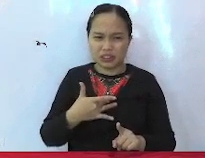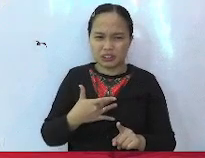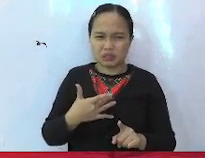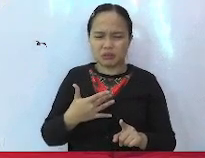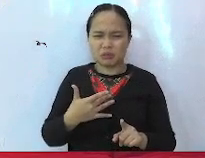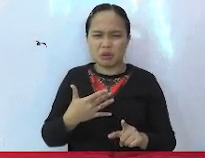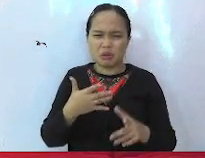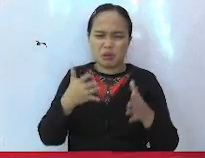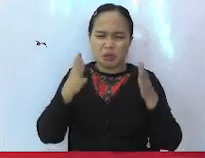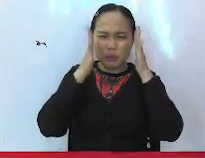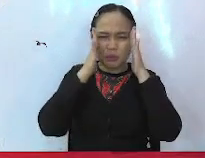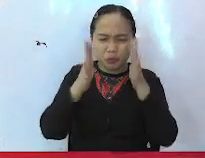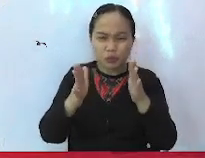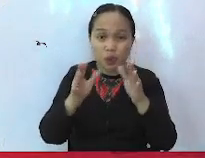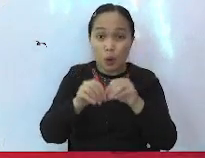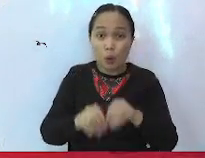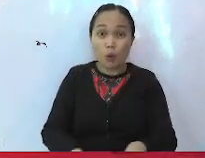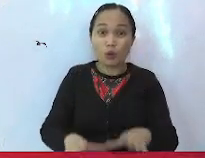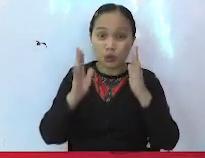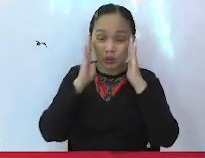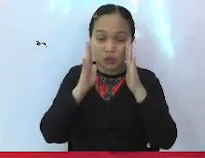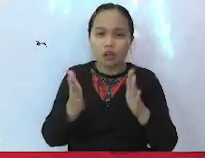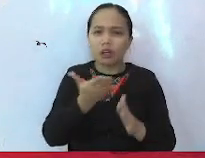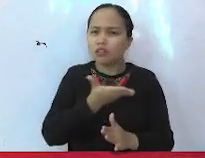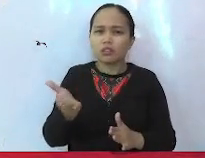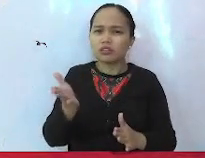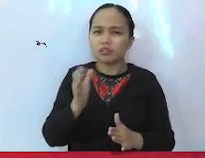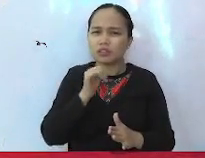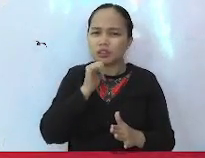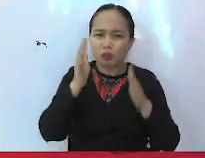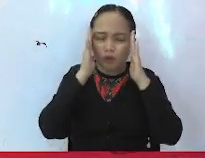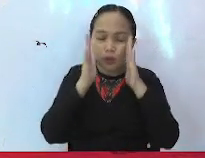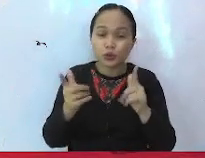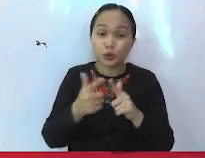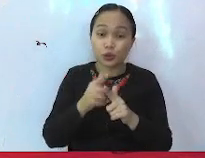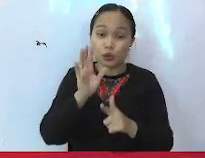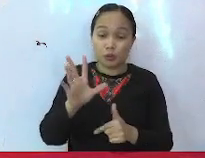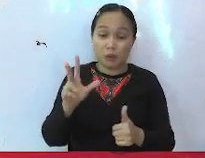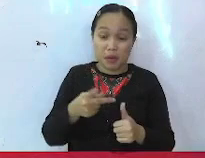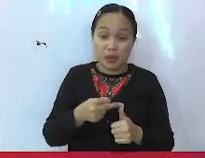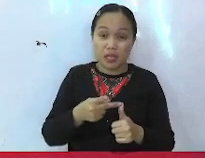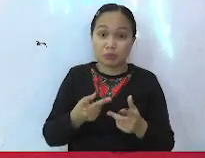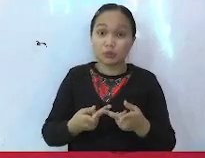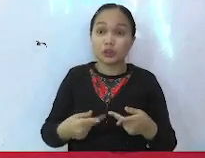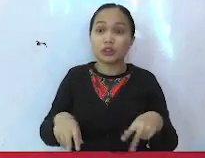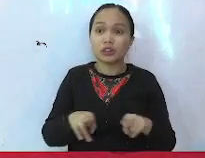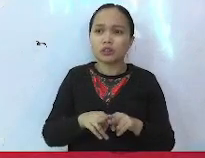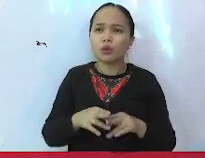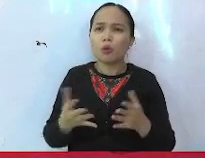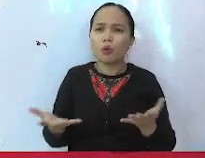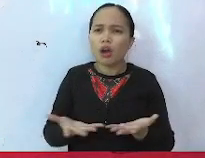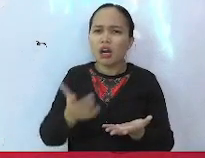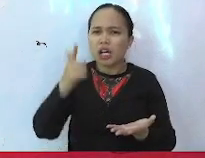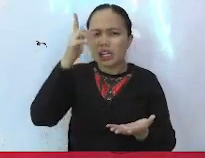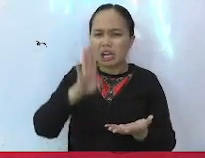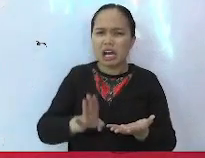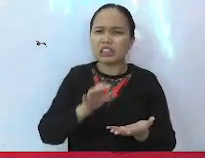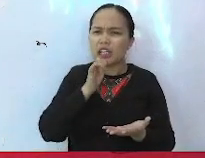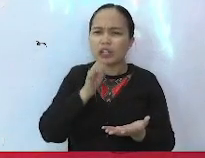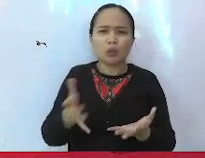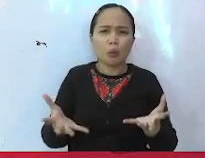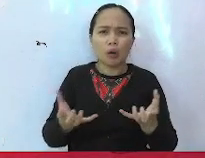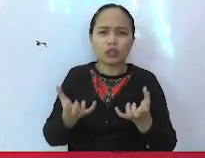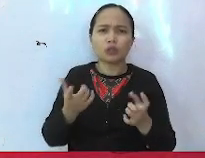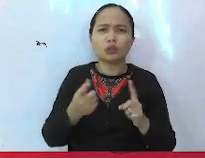sidetracked, you will lose your, you will not find yourself in your primary position. You will find yourself in a position where God doesn't want you to be